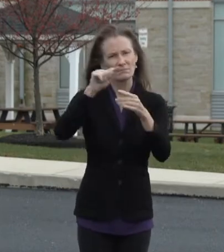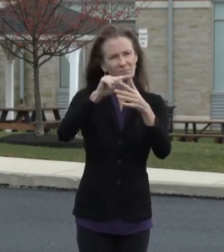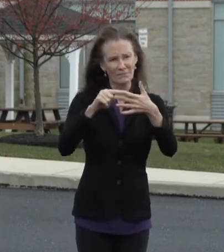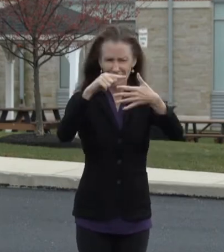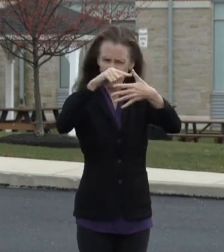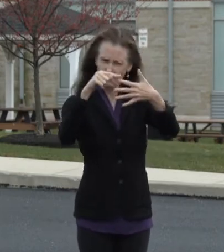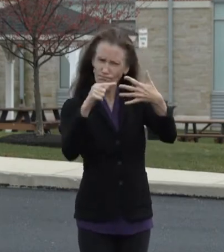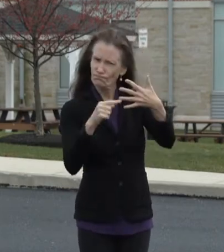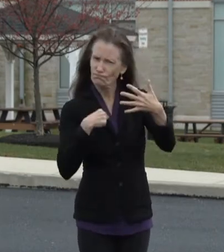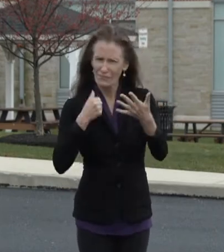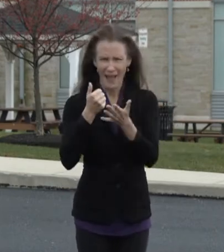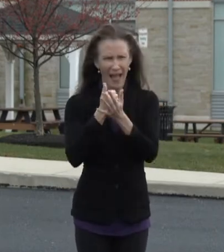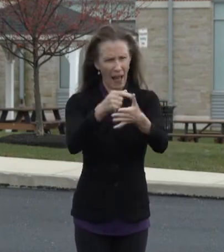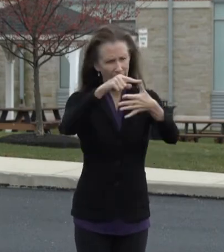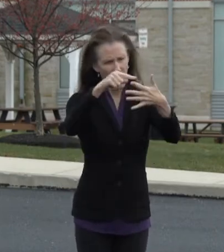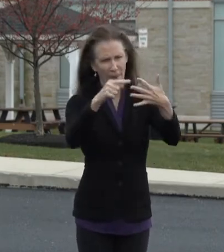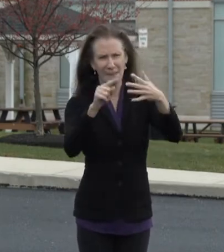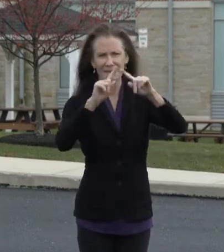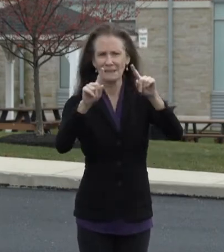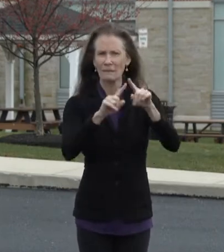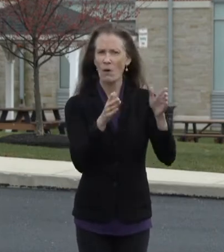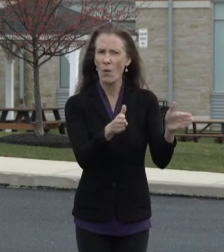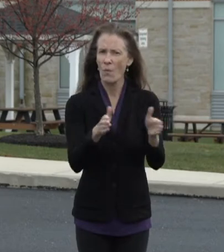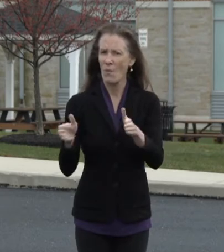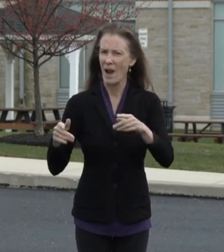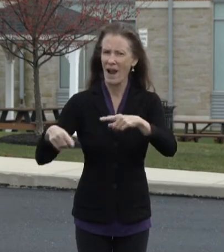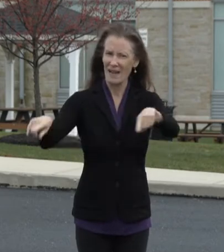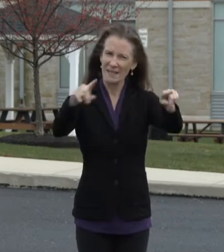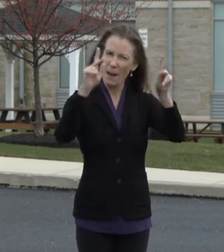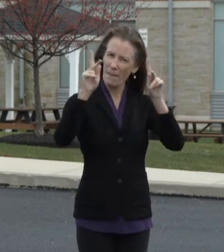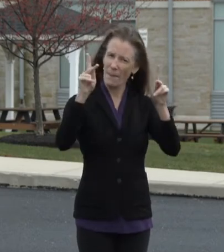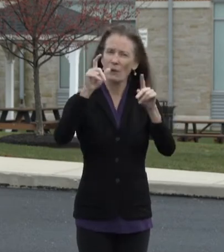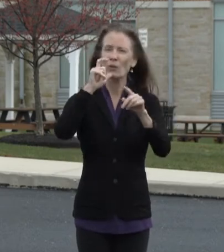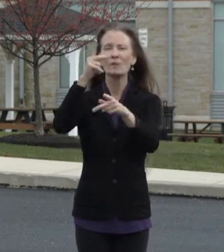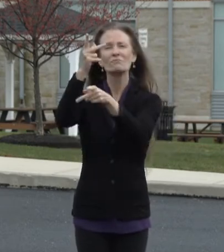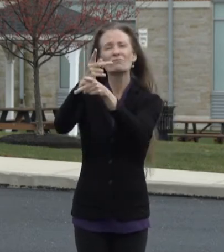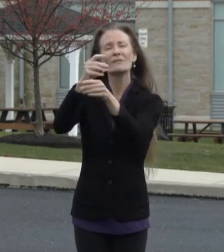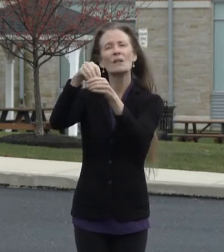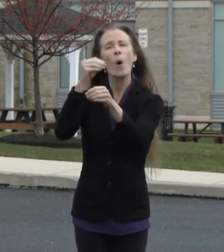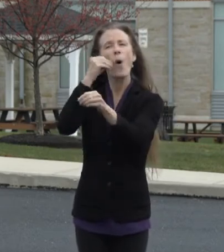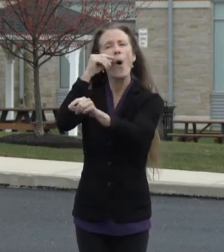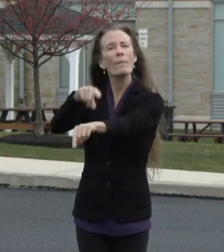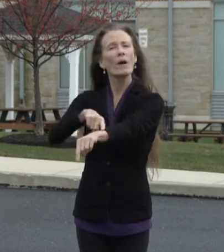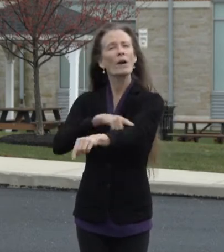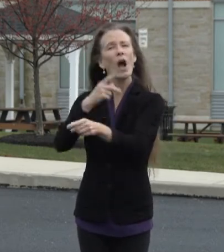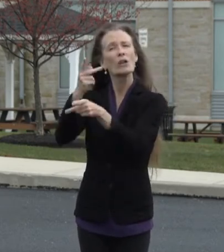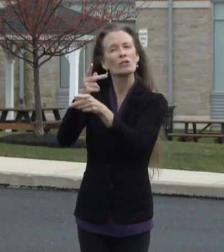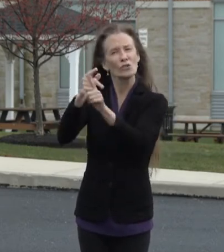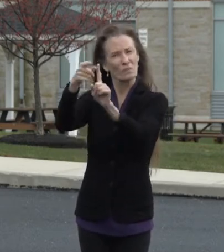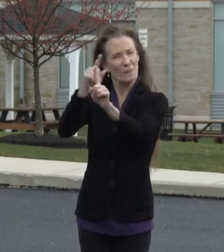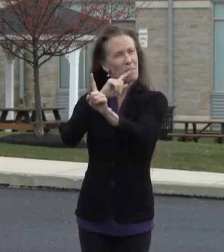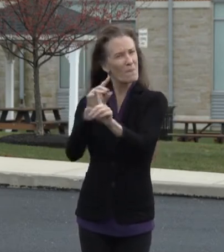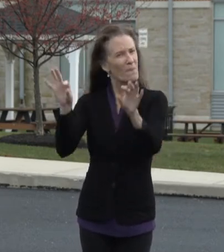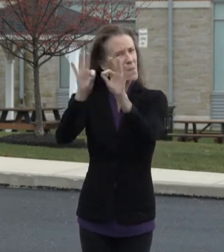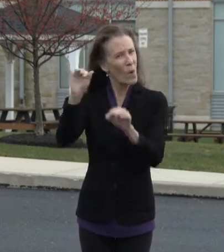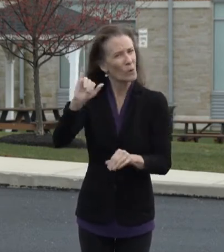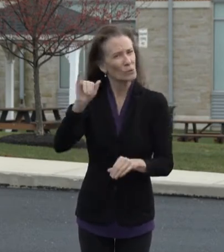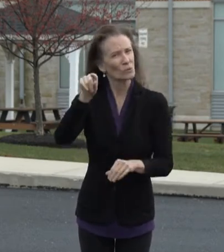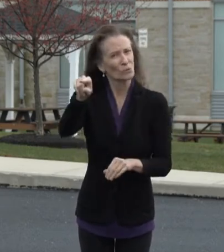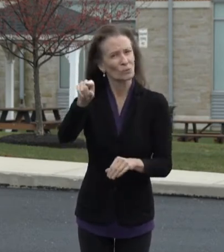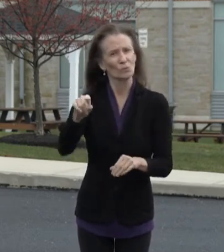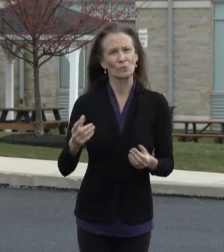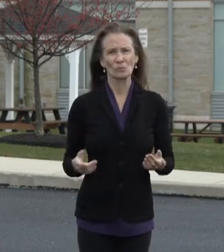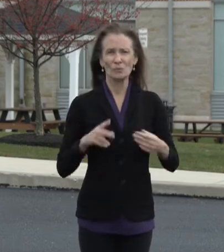essential in ensuring that the residents of long-term care facilities have been cared for. These men and women in